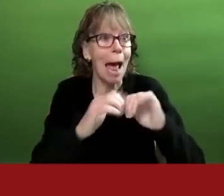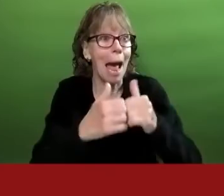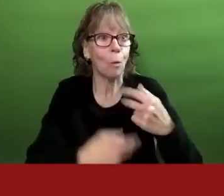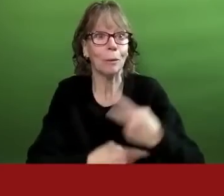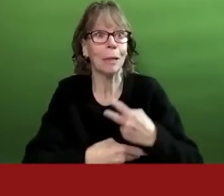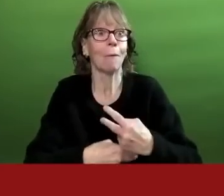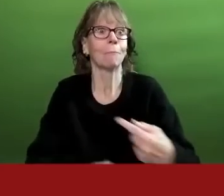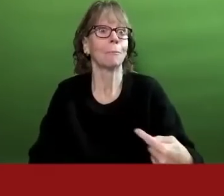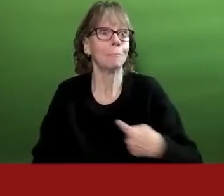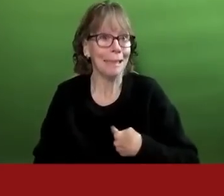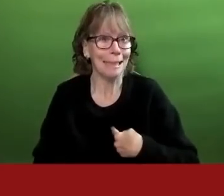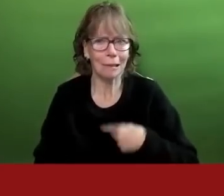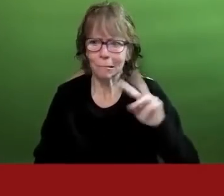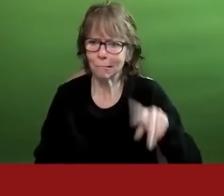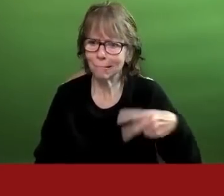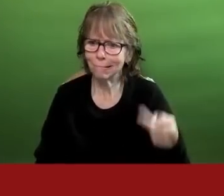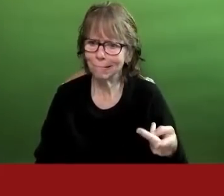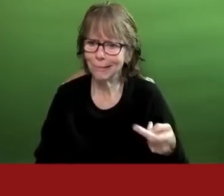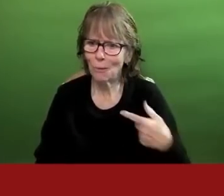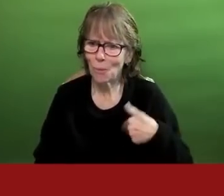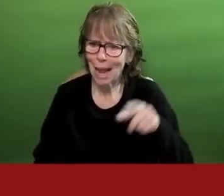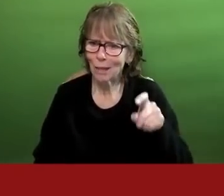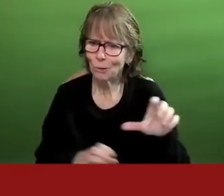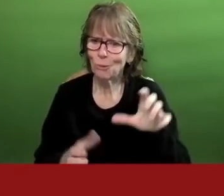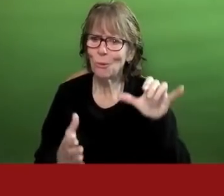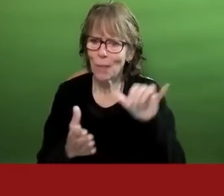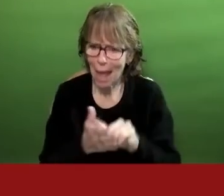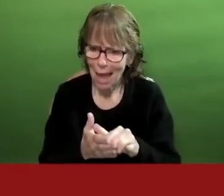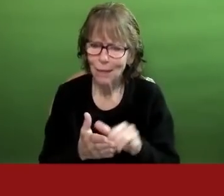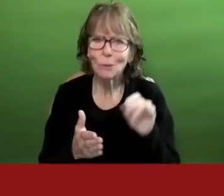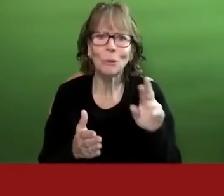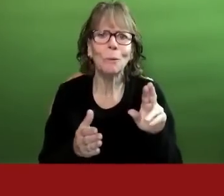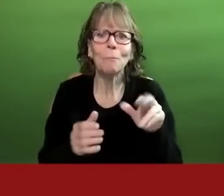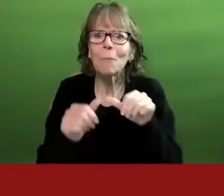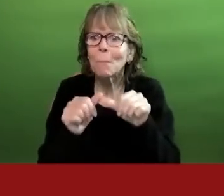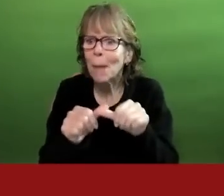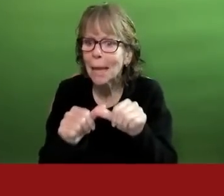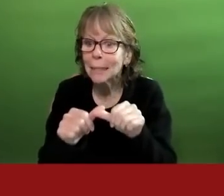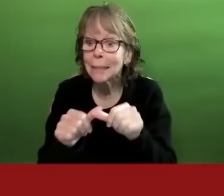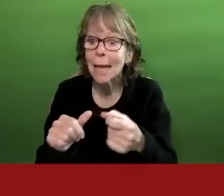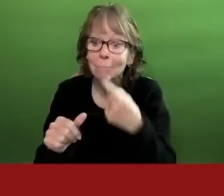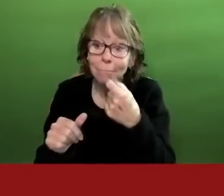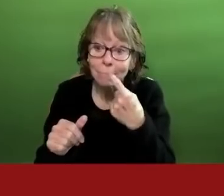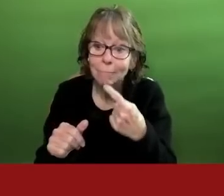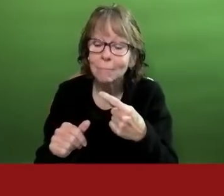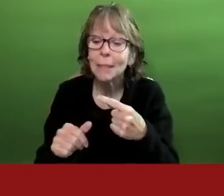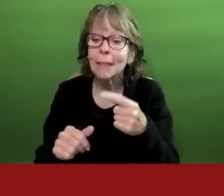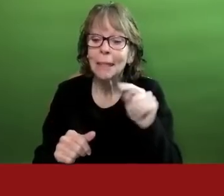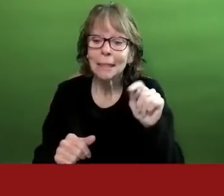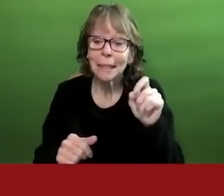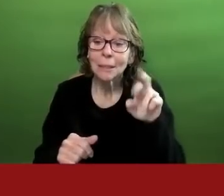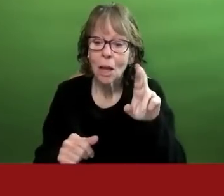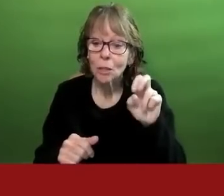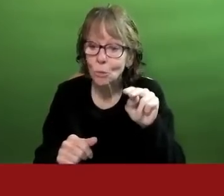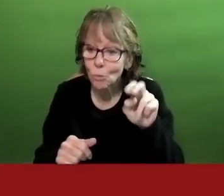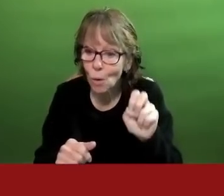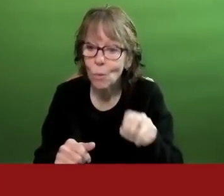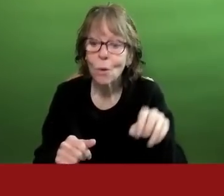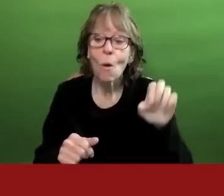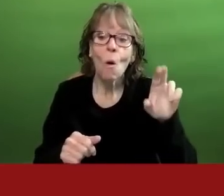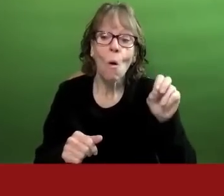often had to do that in order to maintain using testosterone or using hormones or other resources.